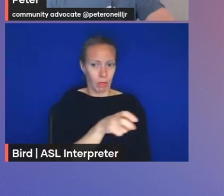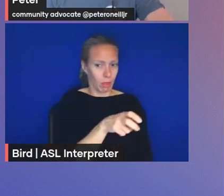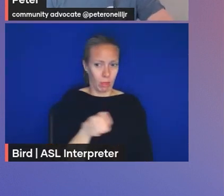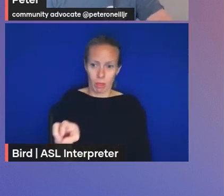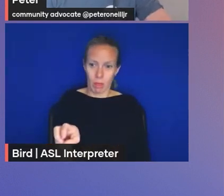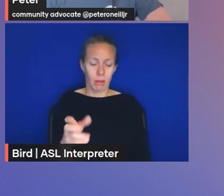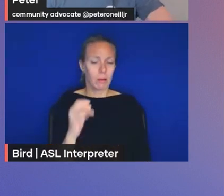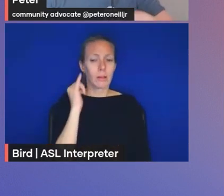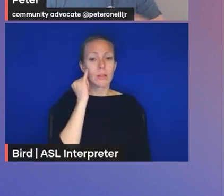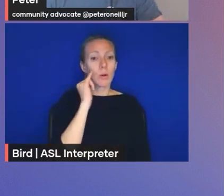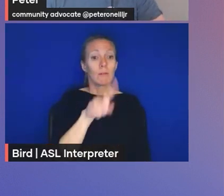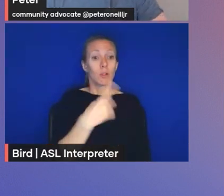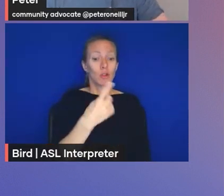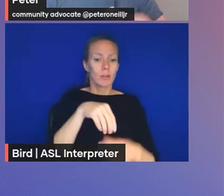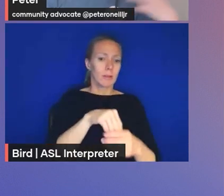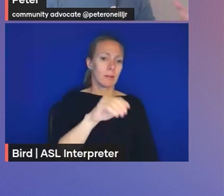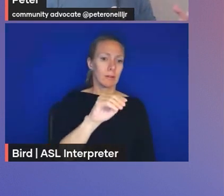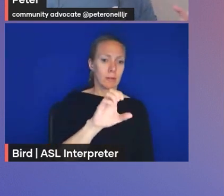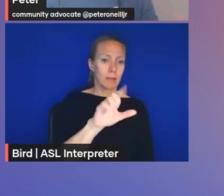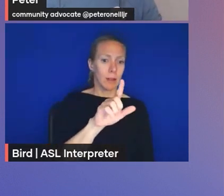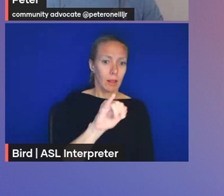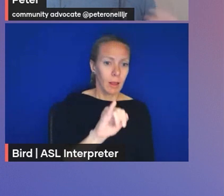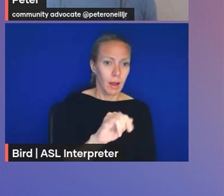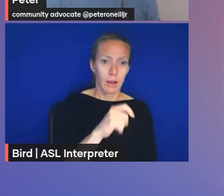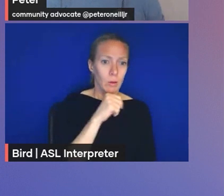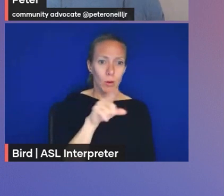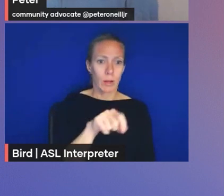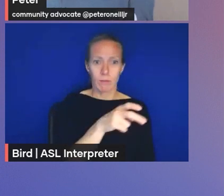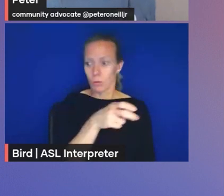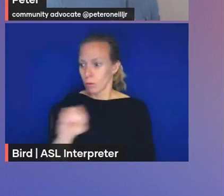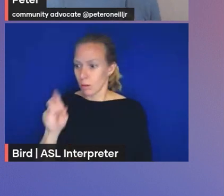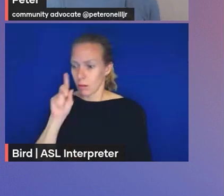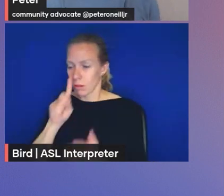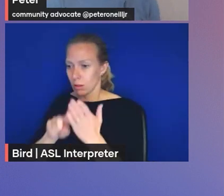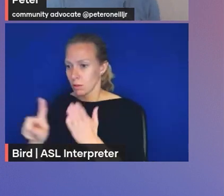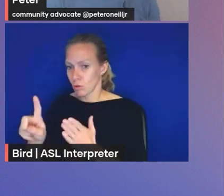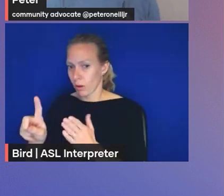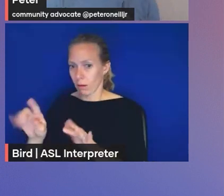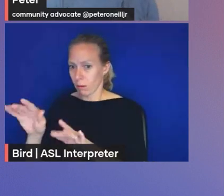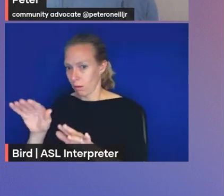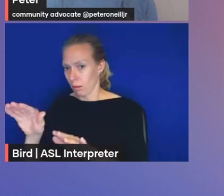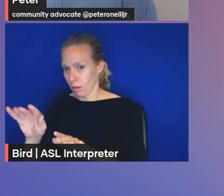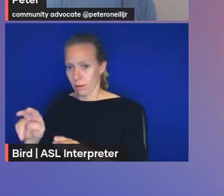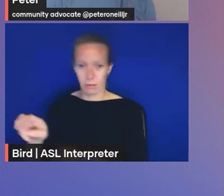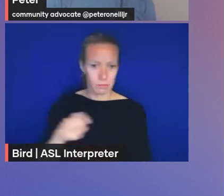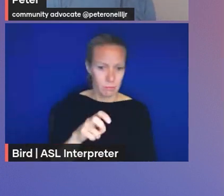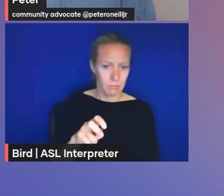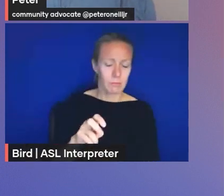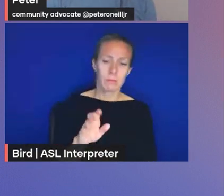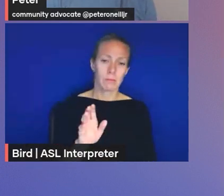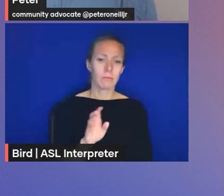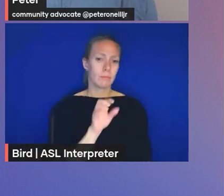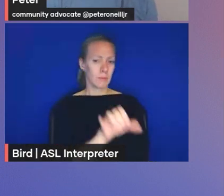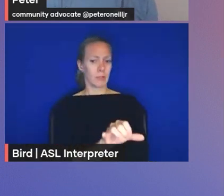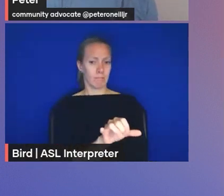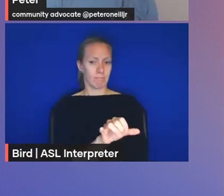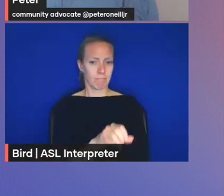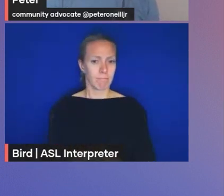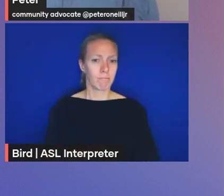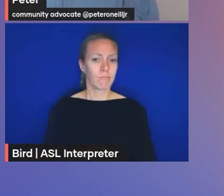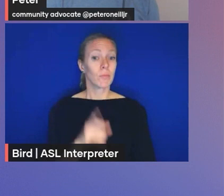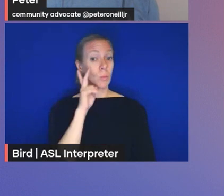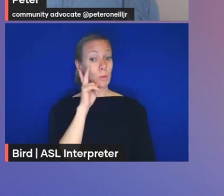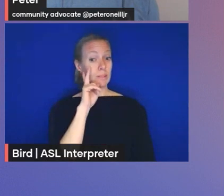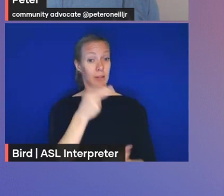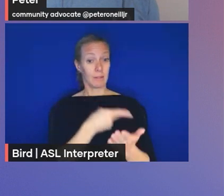CLI, you don't have to jump out of the CLI, go check the web GUI to see that has happened, right? And so we see this has failed.